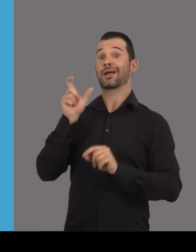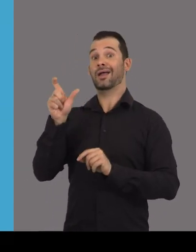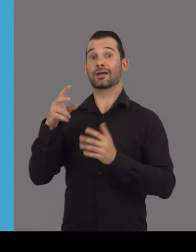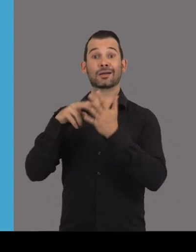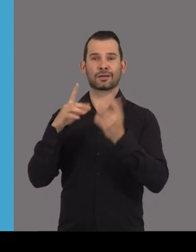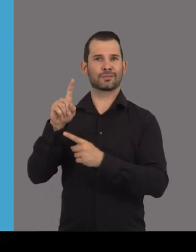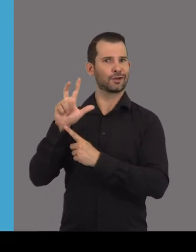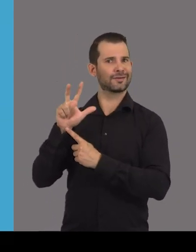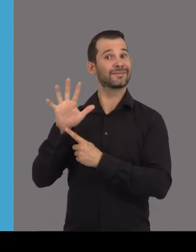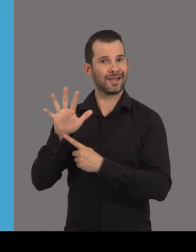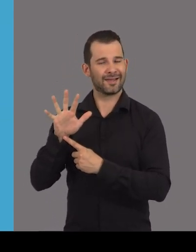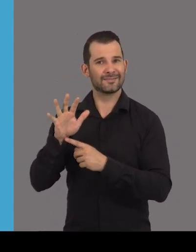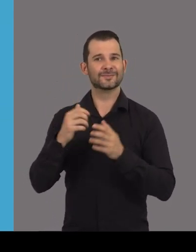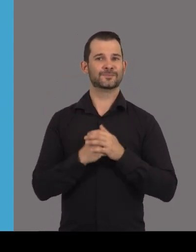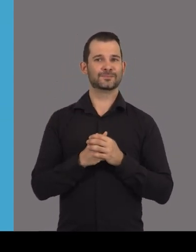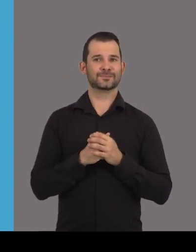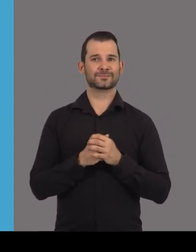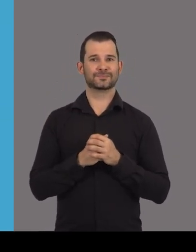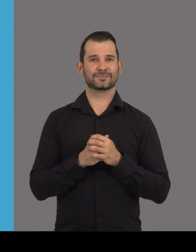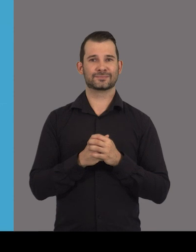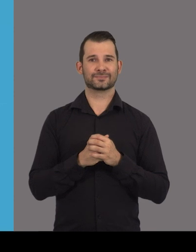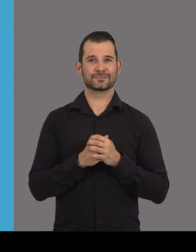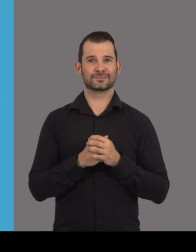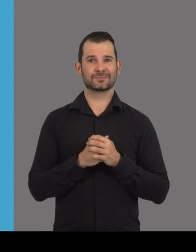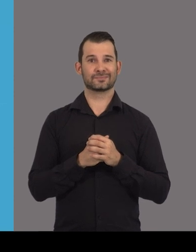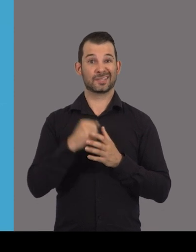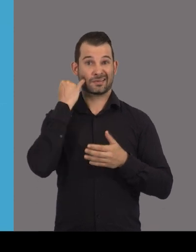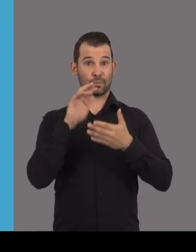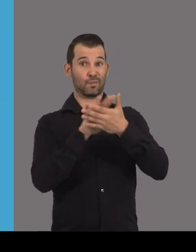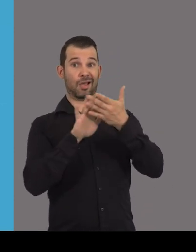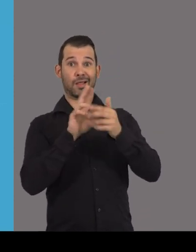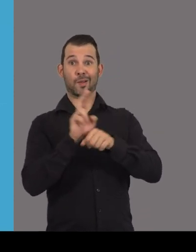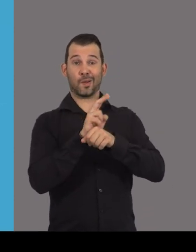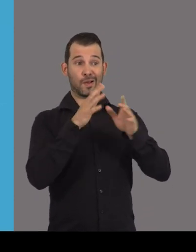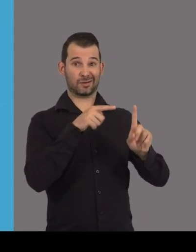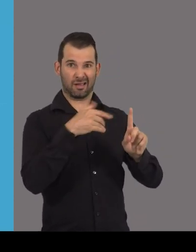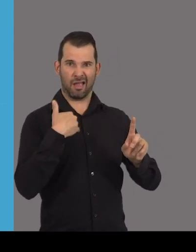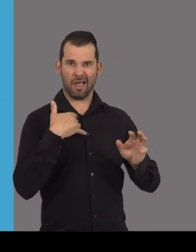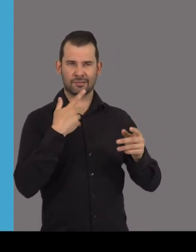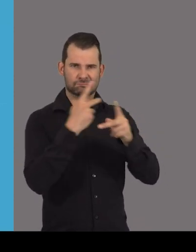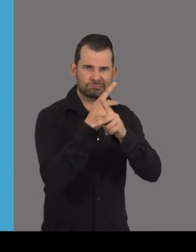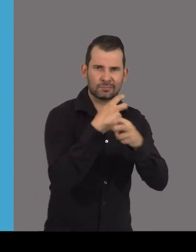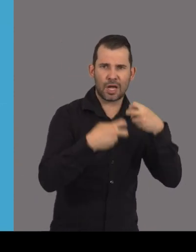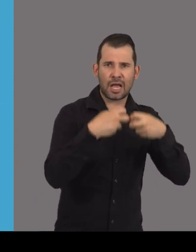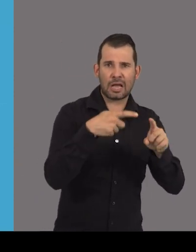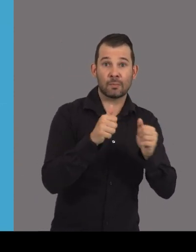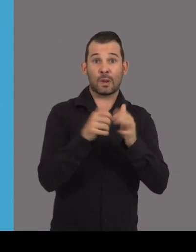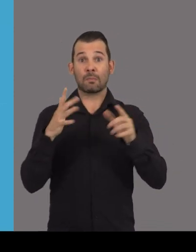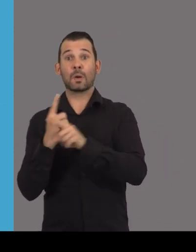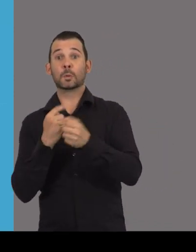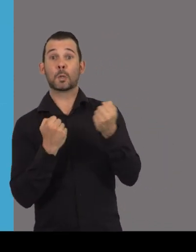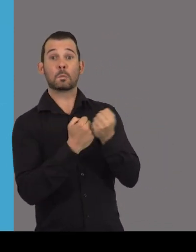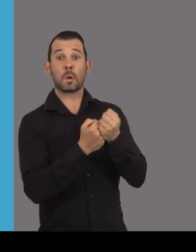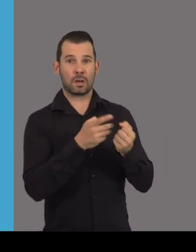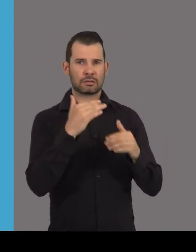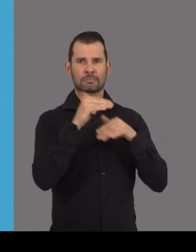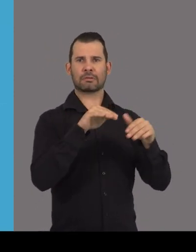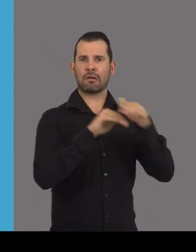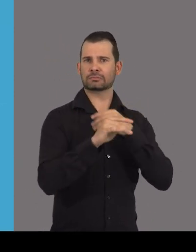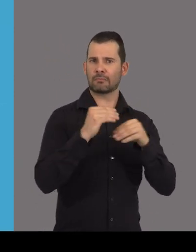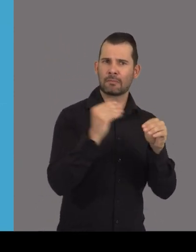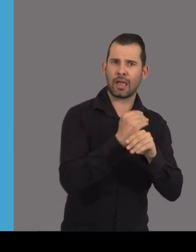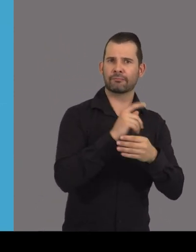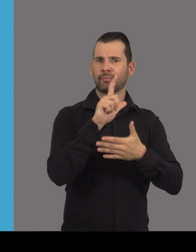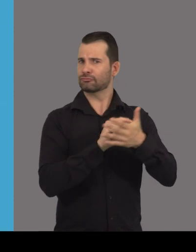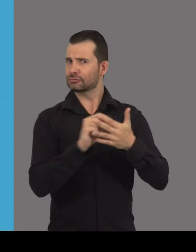second reads 135. If a Braille user had a decoding problem without proper supports, they would have limited access